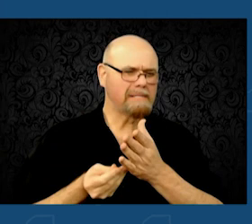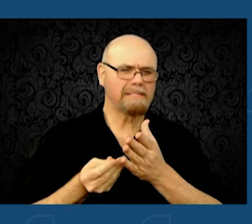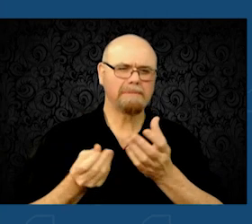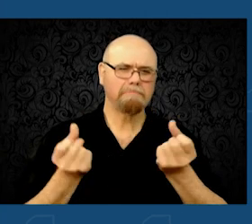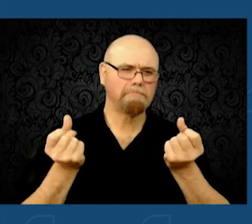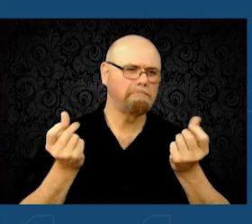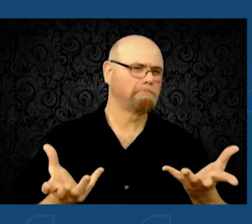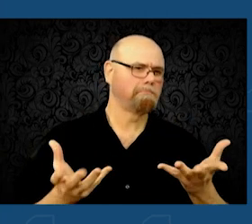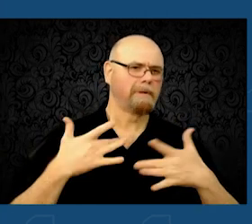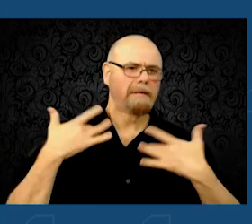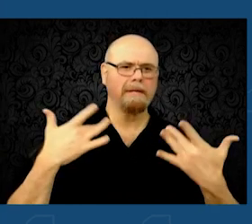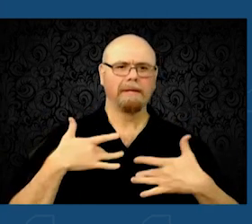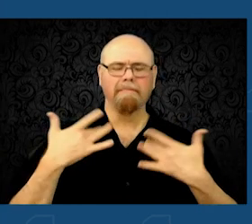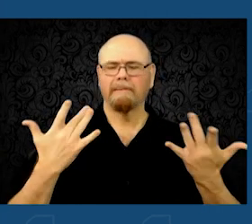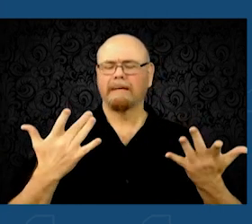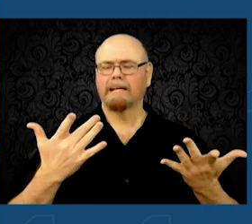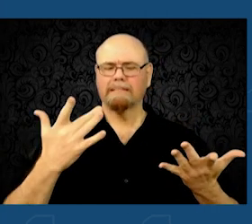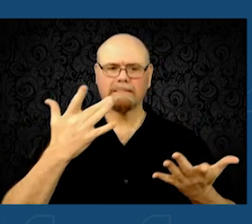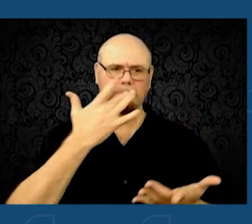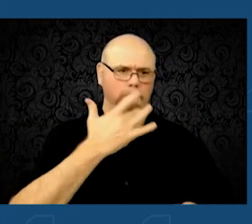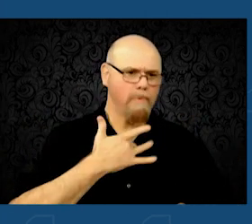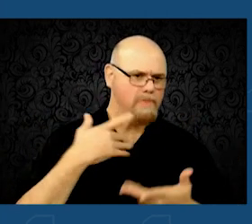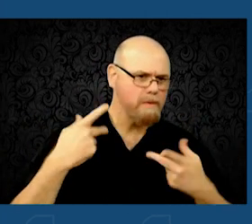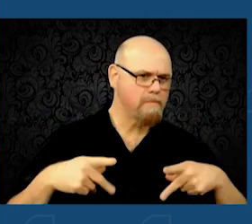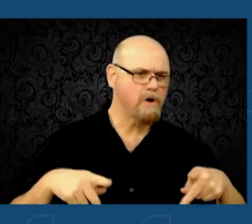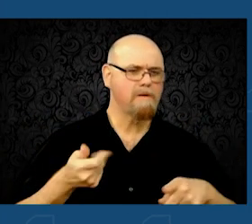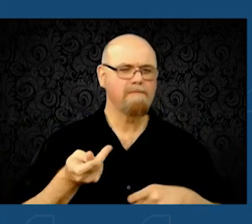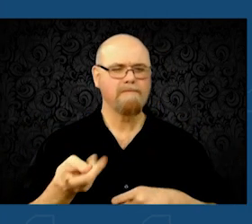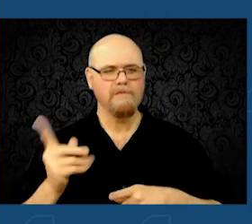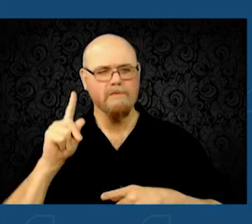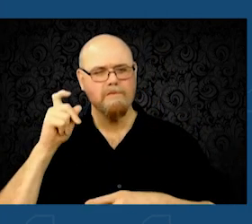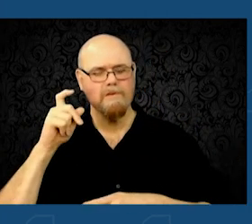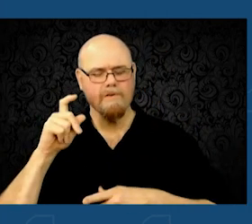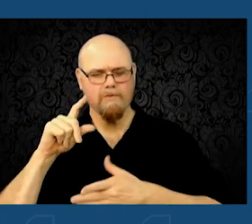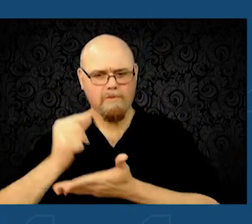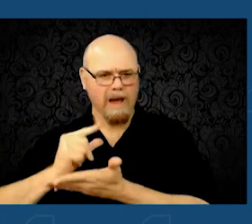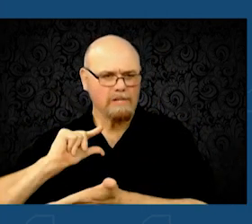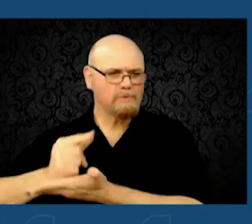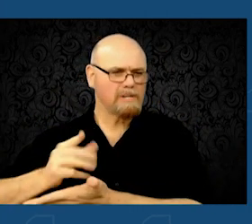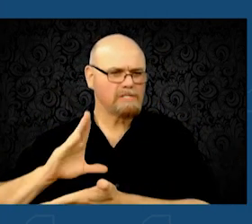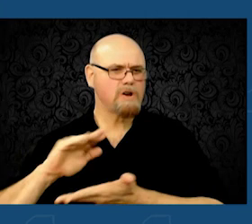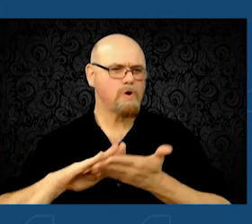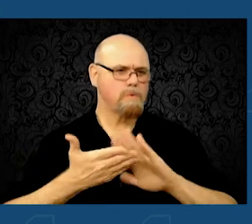few graduations, a lot of community gatherings, but we're doing it for the right reason.